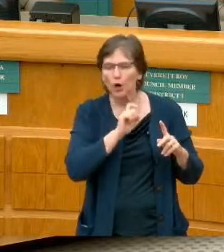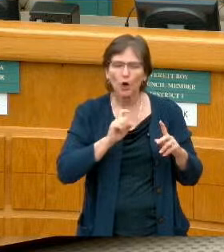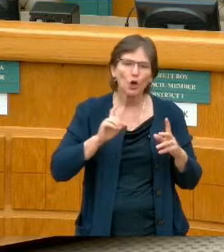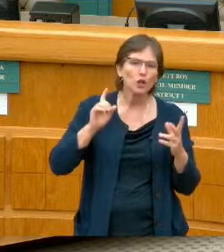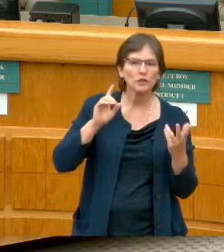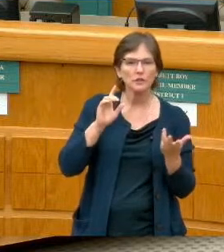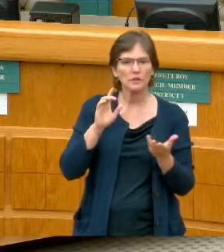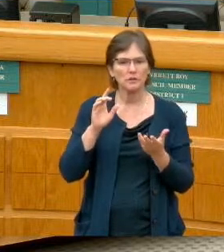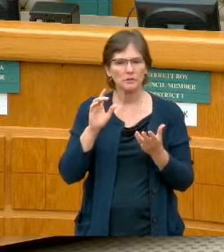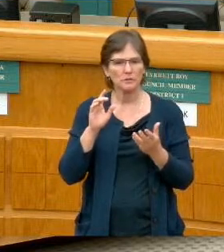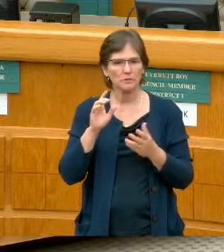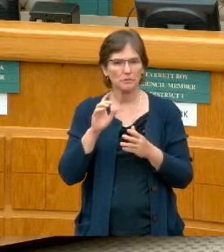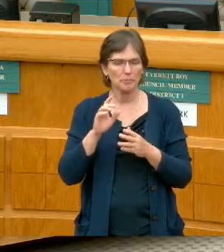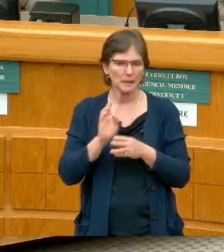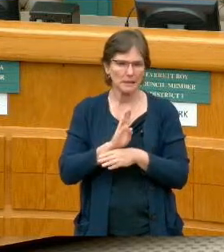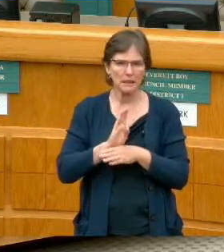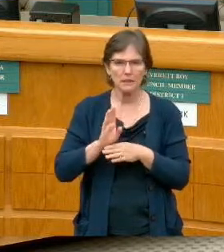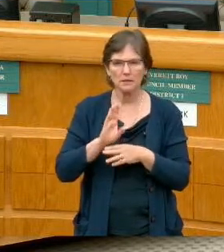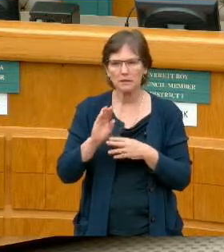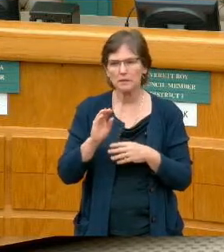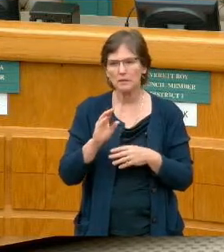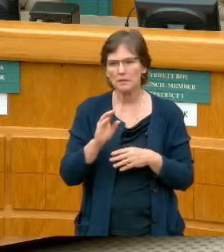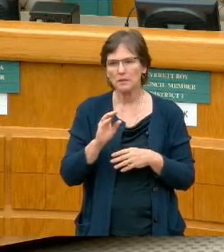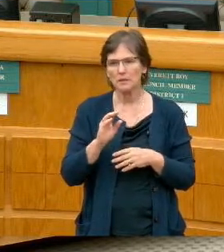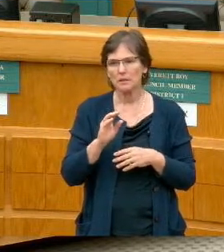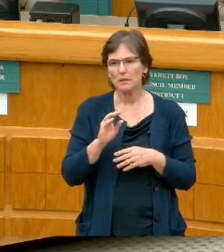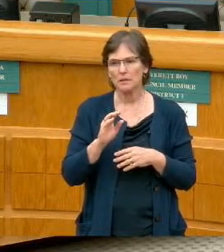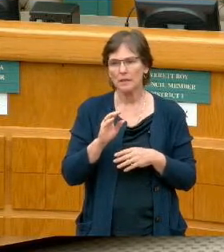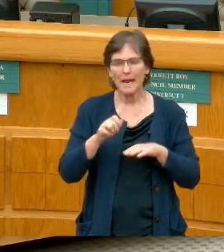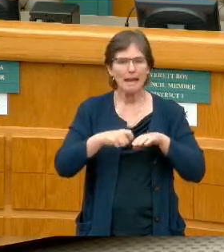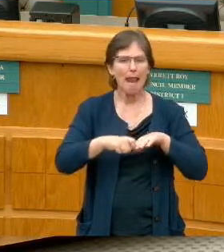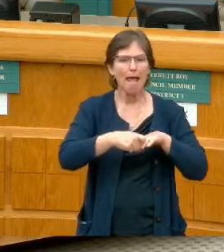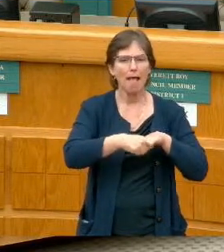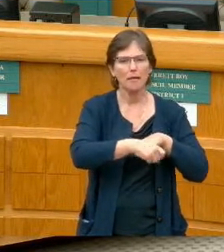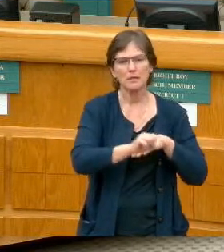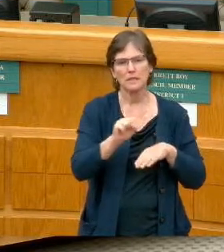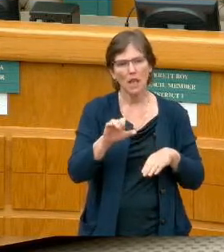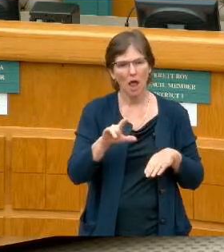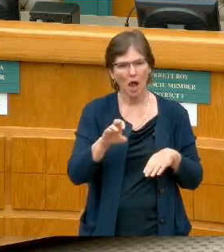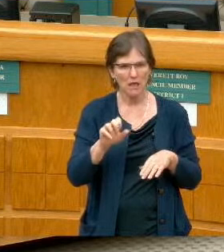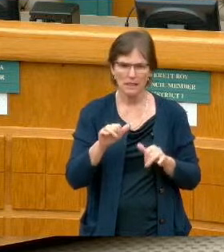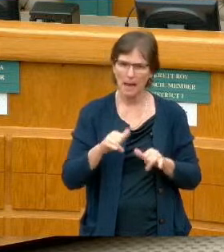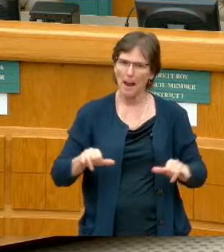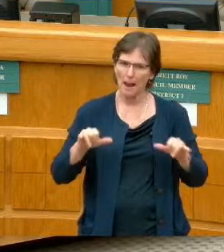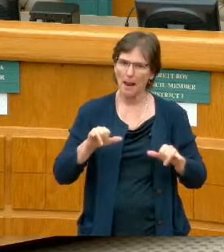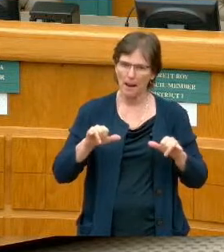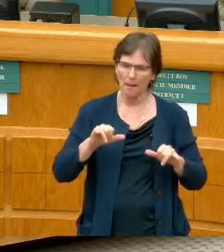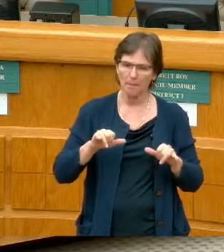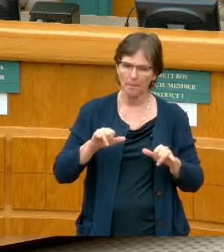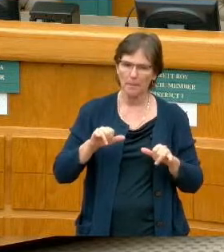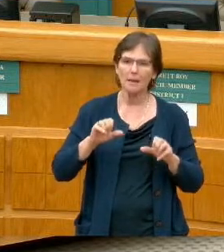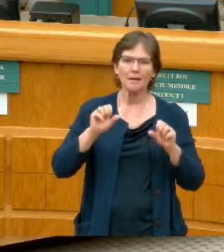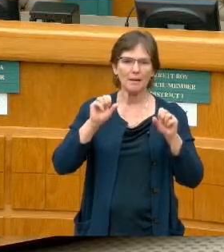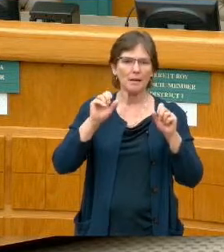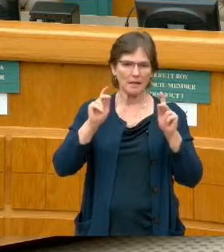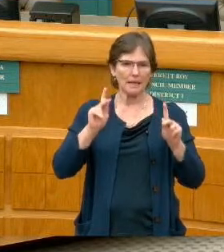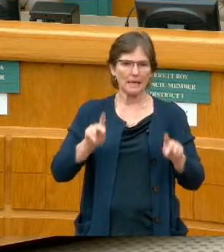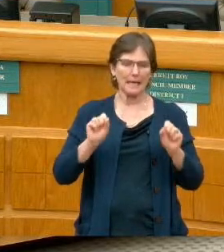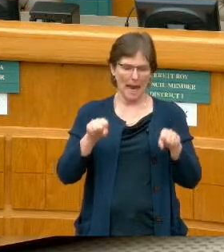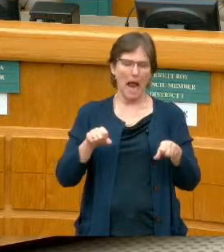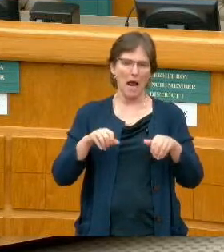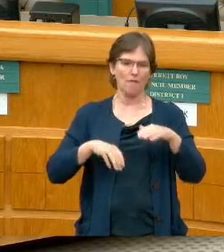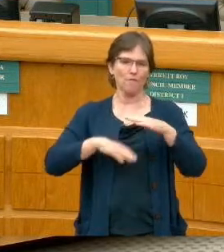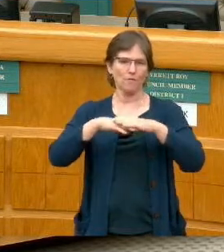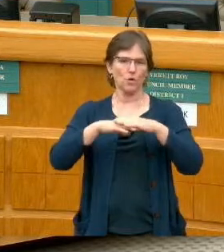you do need to maintain the required distances. And then probably the last one that probably will hear some amens